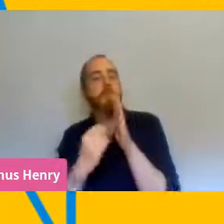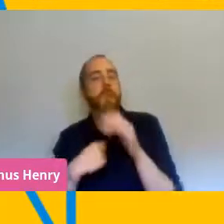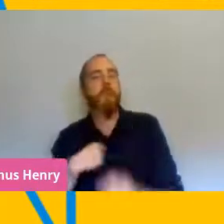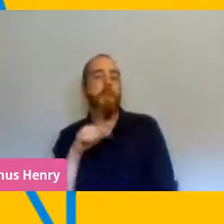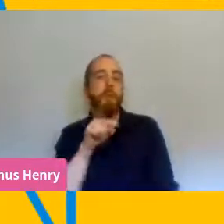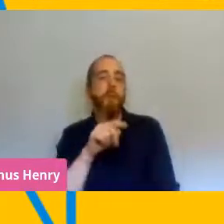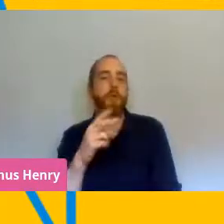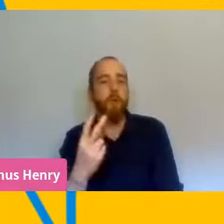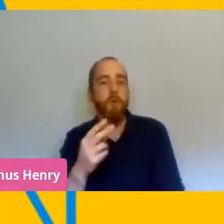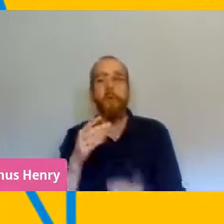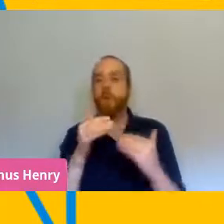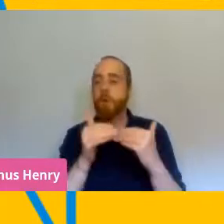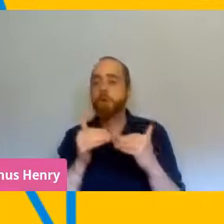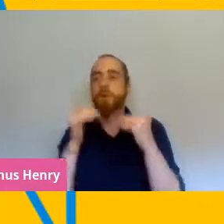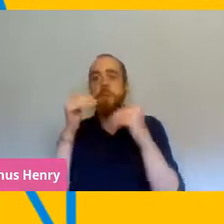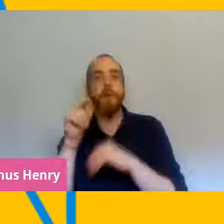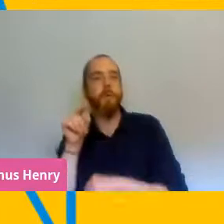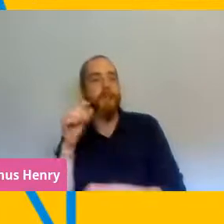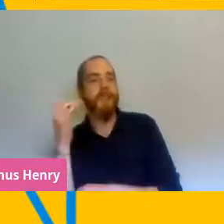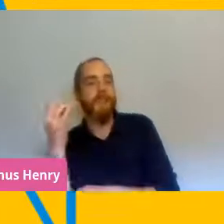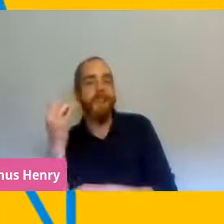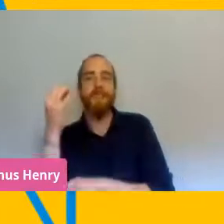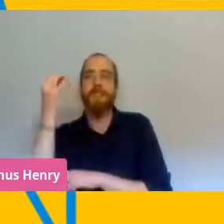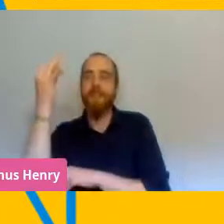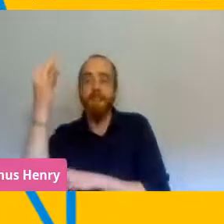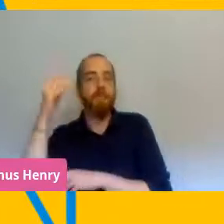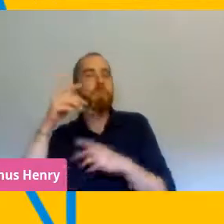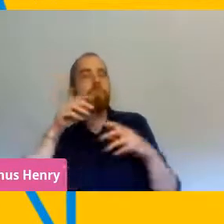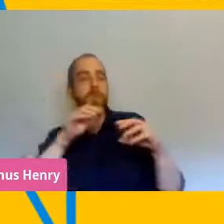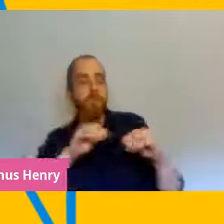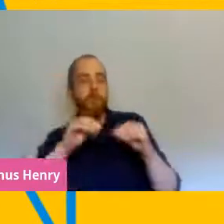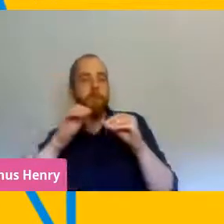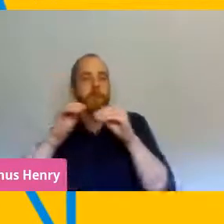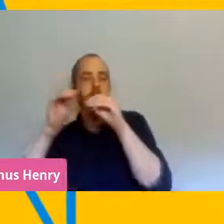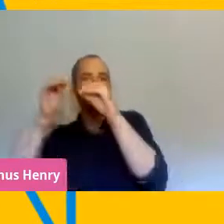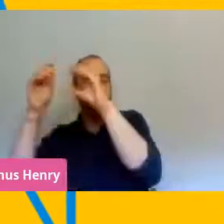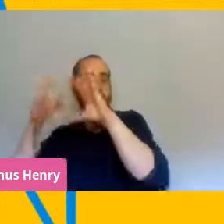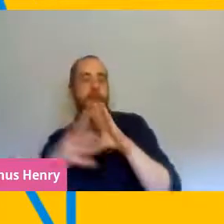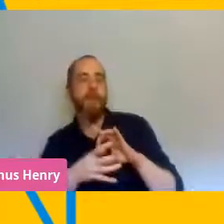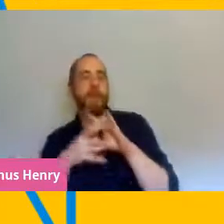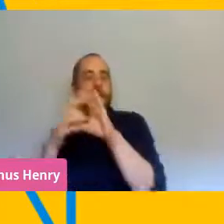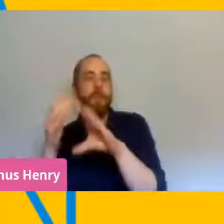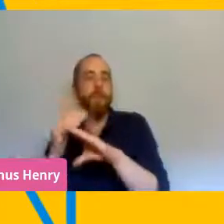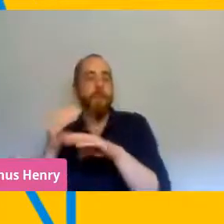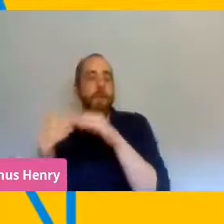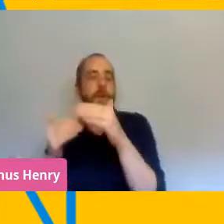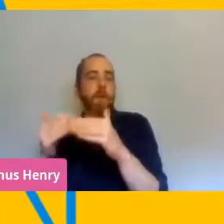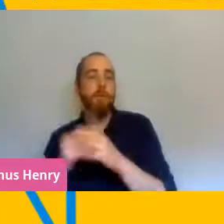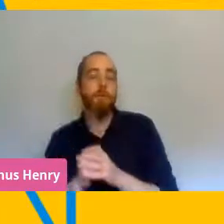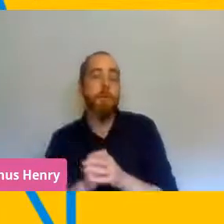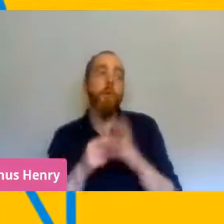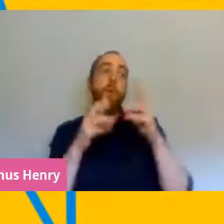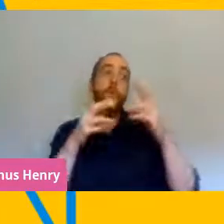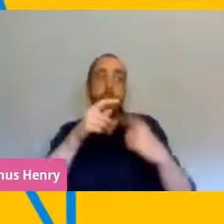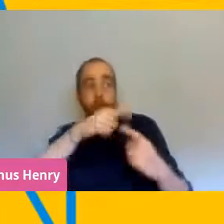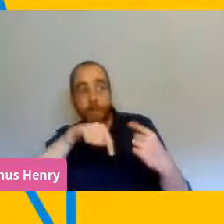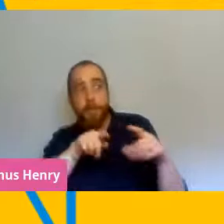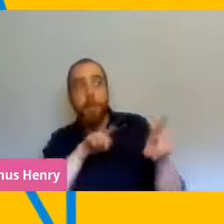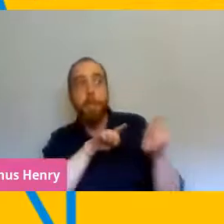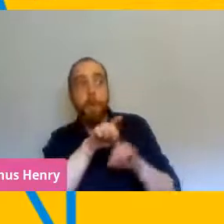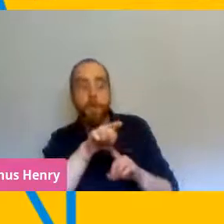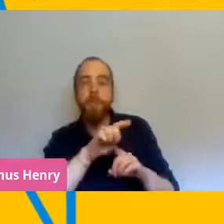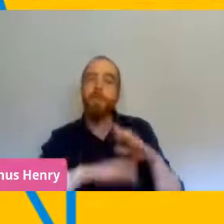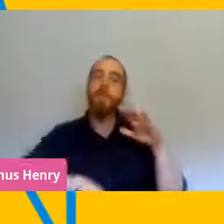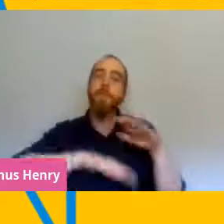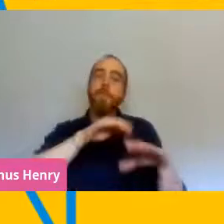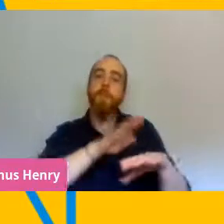a 0.5 or a 0.6 or 0.7. Hopefully most people got onto a full-time contract, but not everybody,